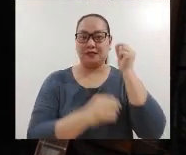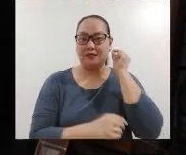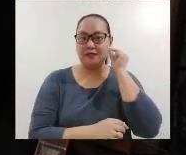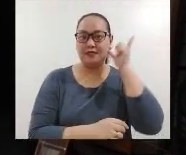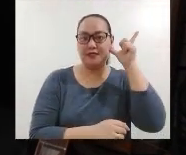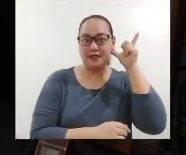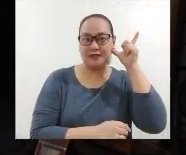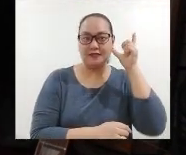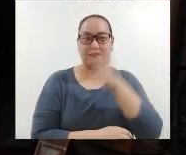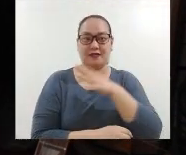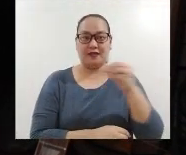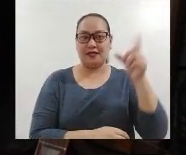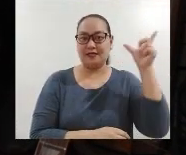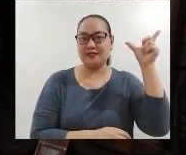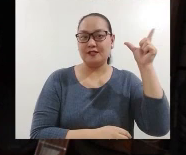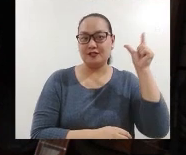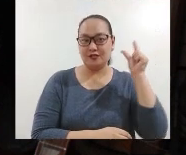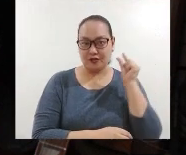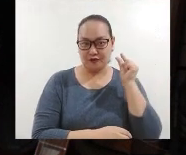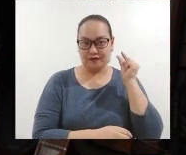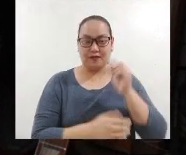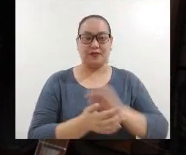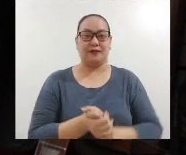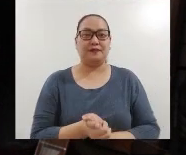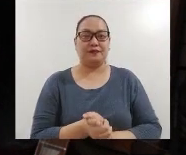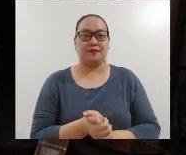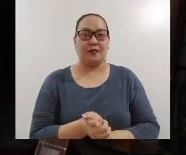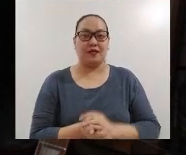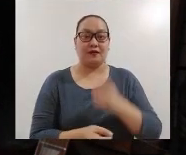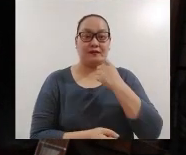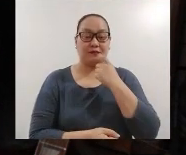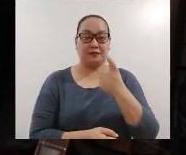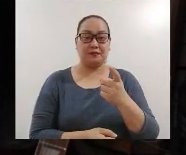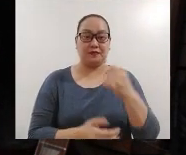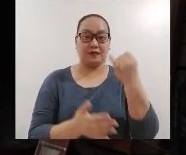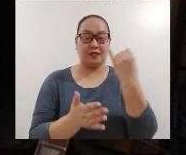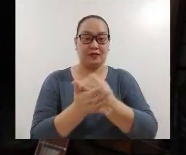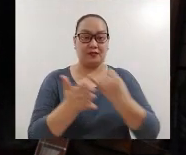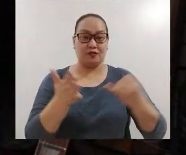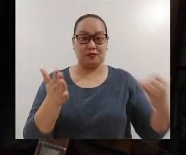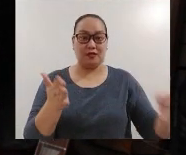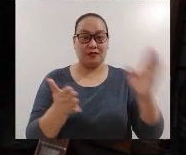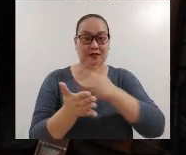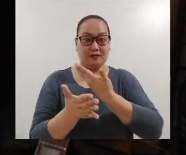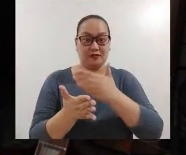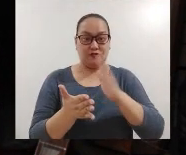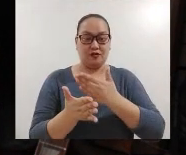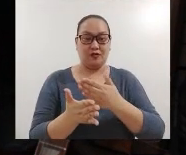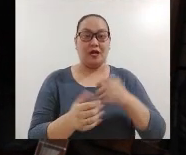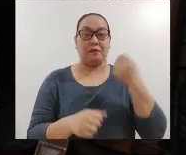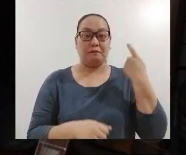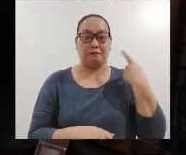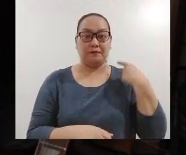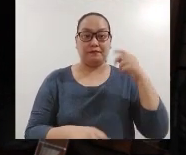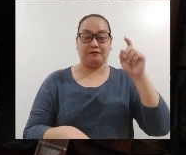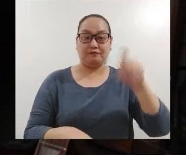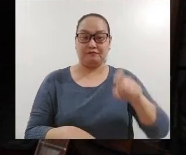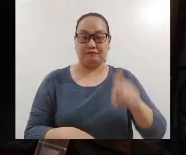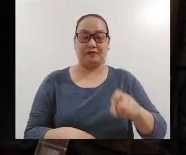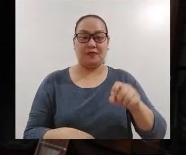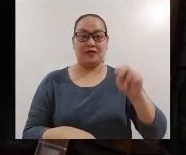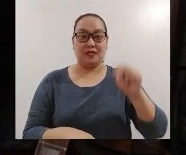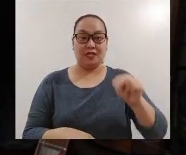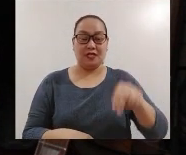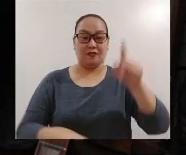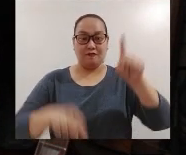and softness. To articulate the songs and instrumental music, we need variation in terms